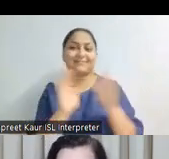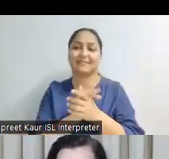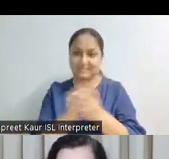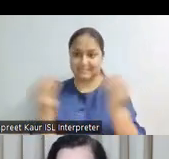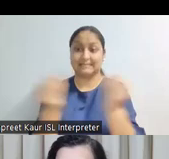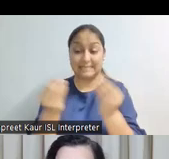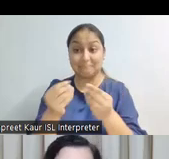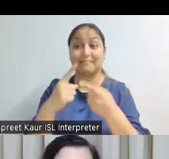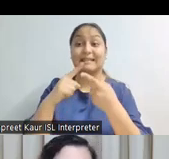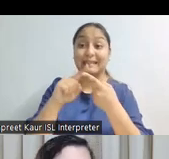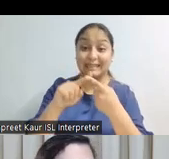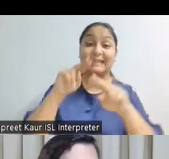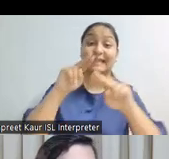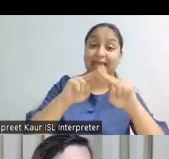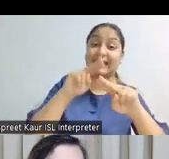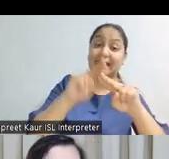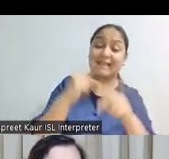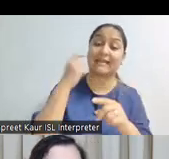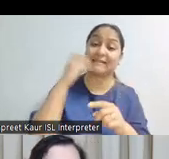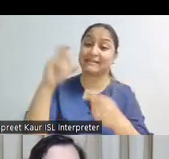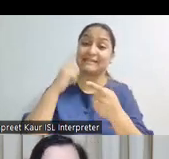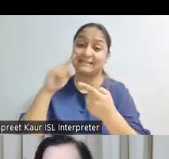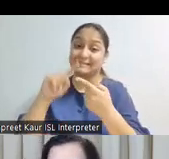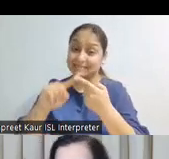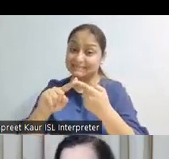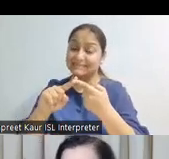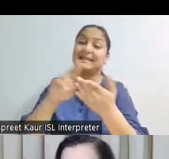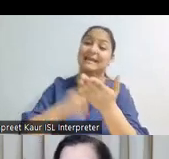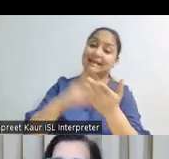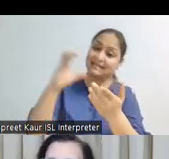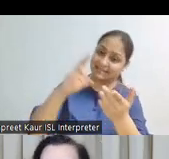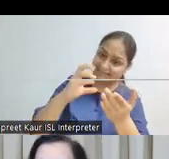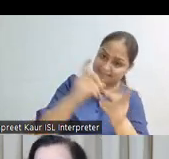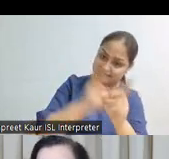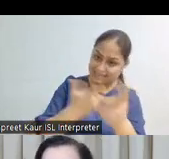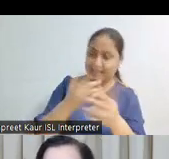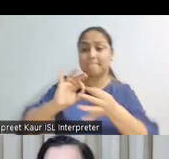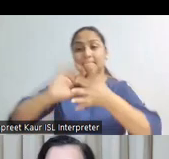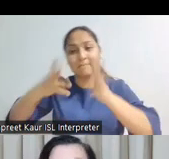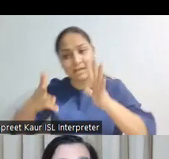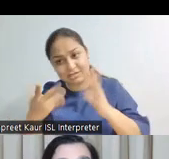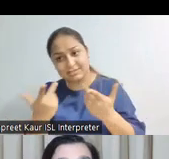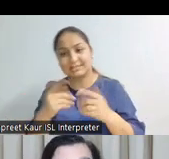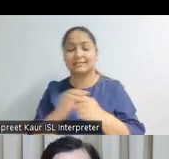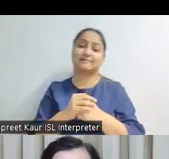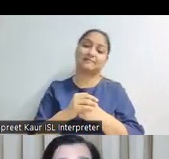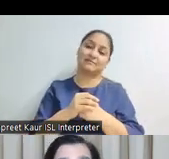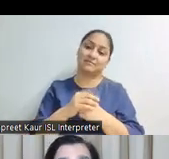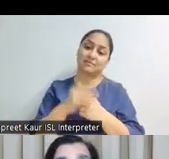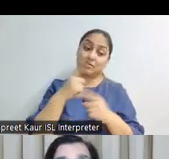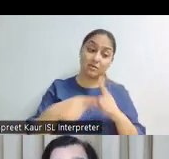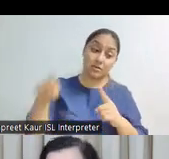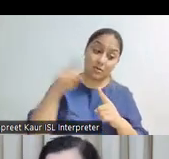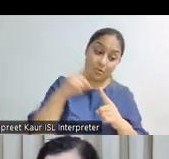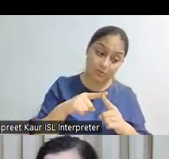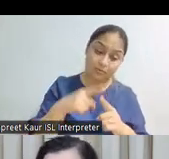efficiency. You know, remember your class of thermodynamics, machines and efficiency of the machines, but also as